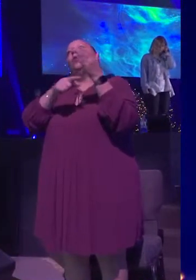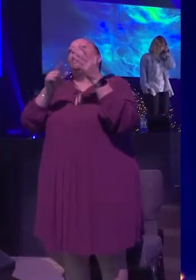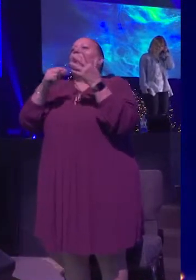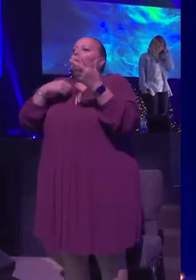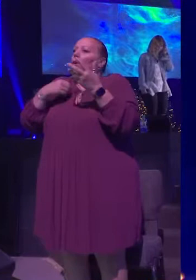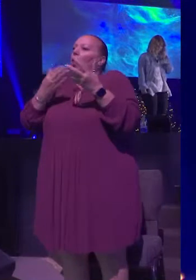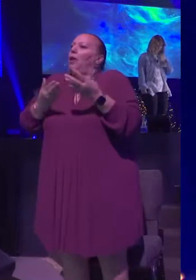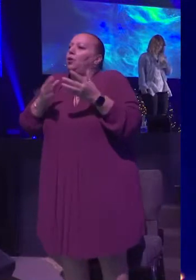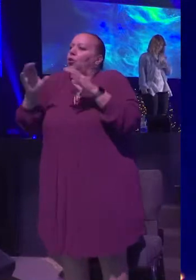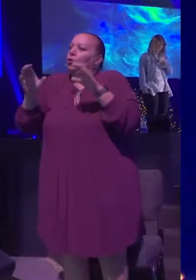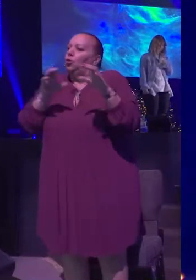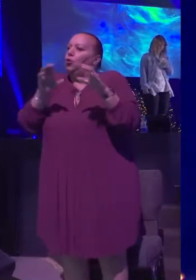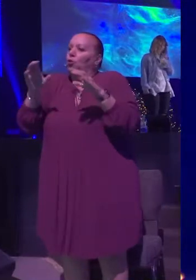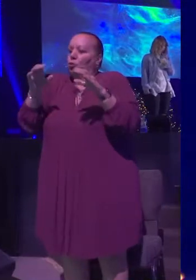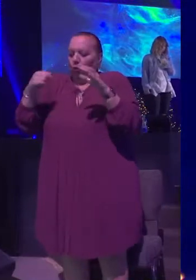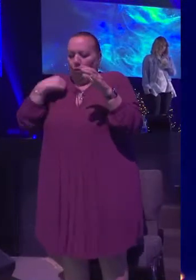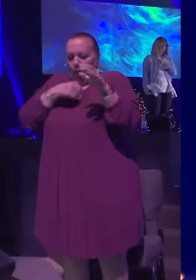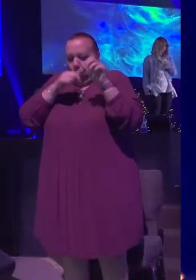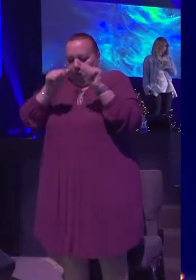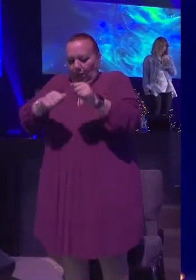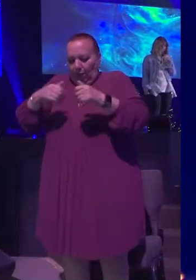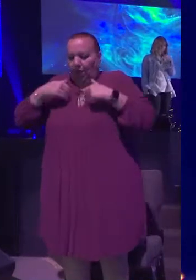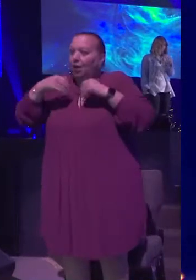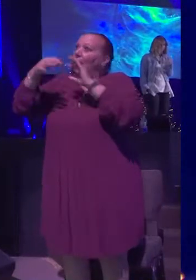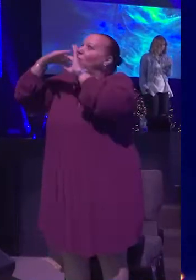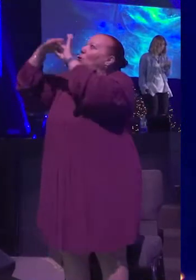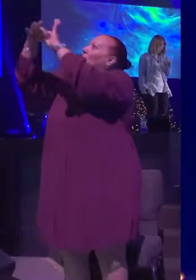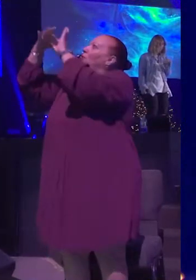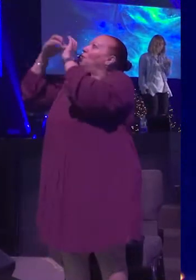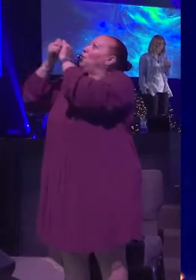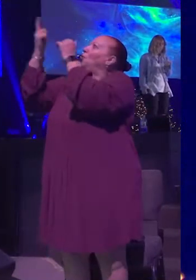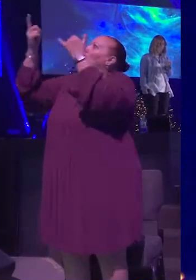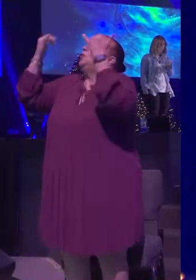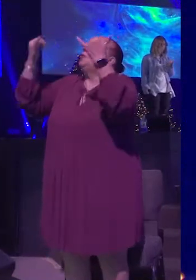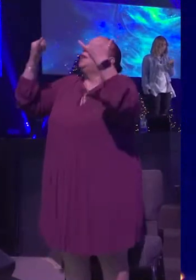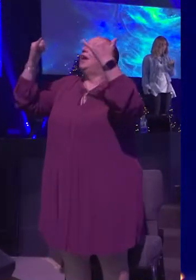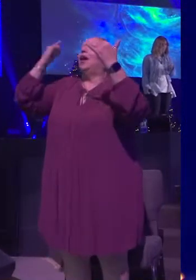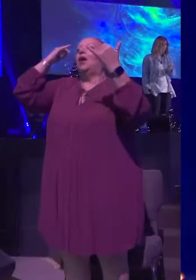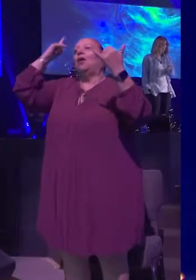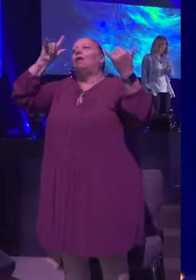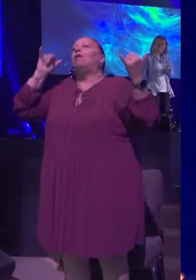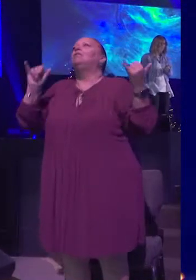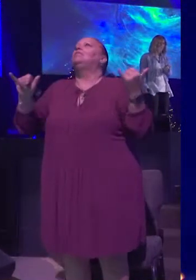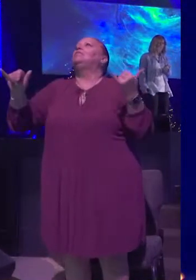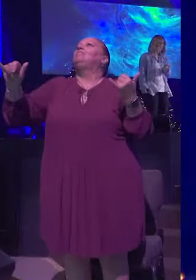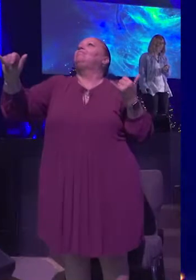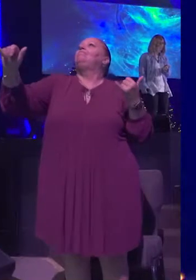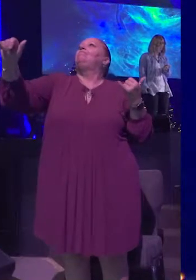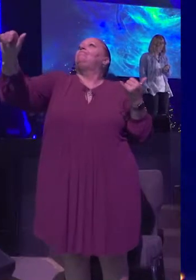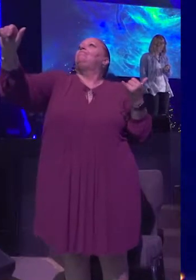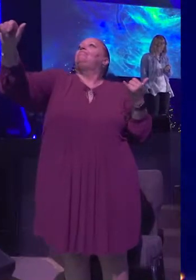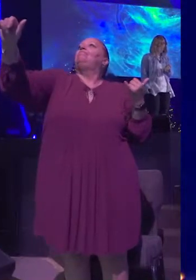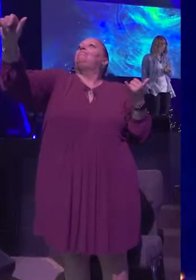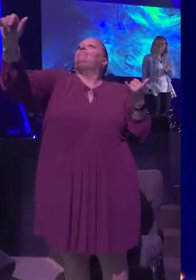go so that we might have relationship with you now and for all eternity.